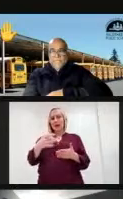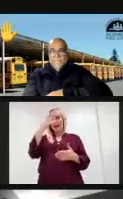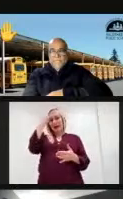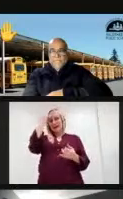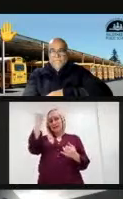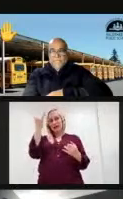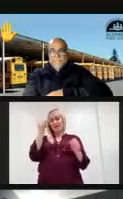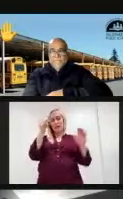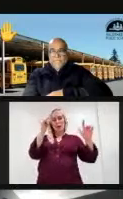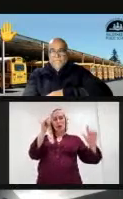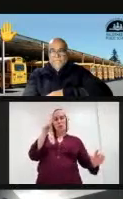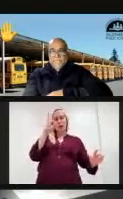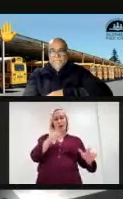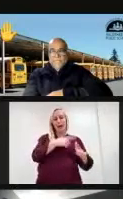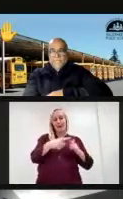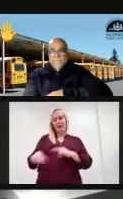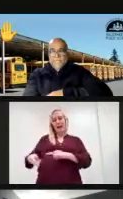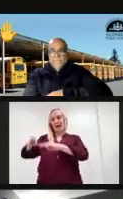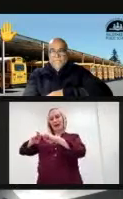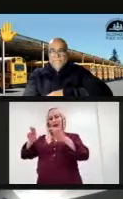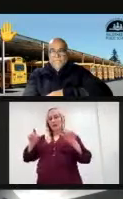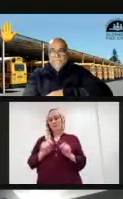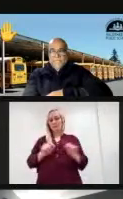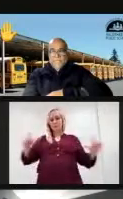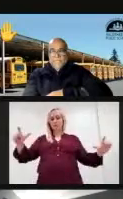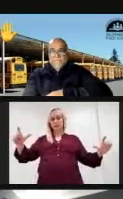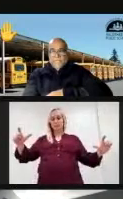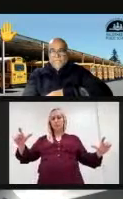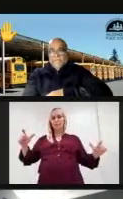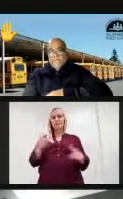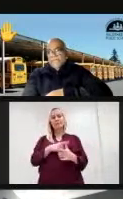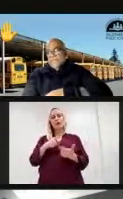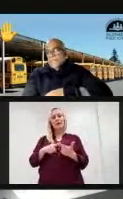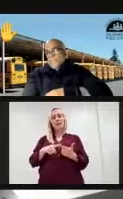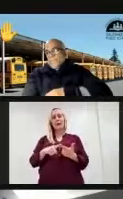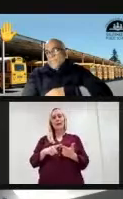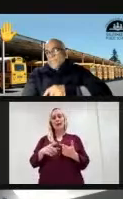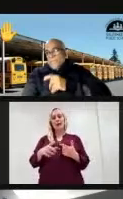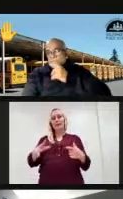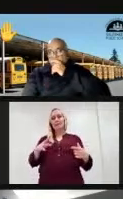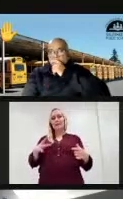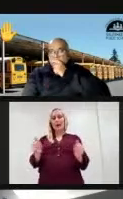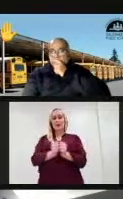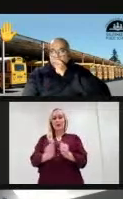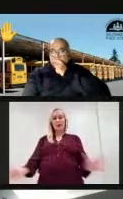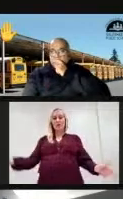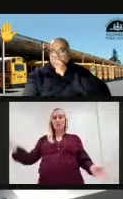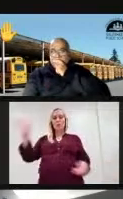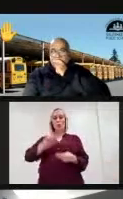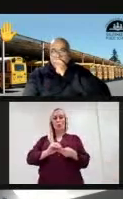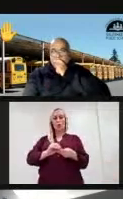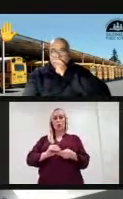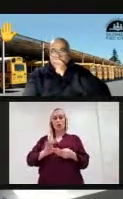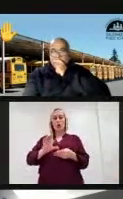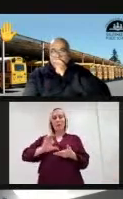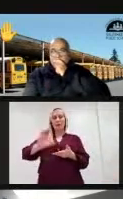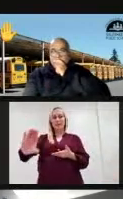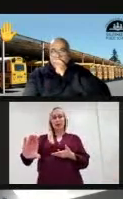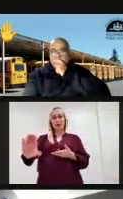and expanding on the top end. And I'm completely fine with the total compensation between those